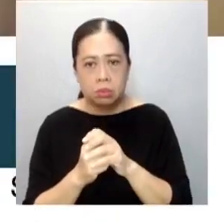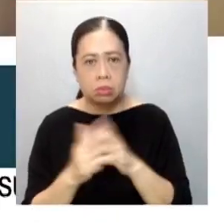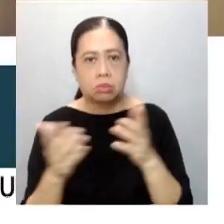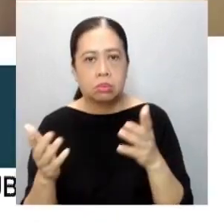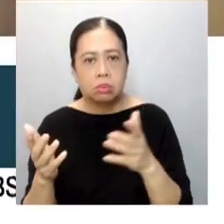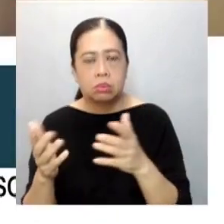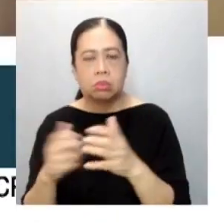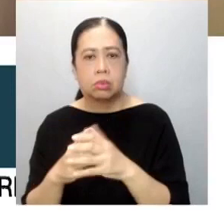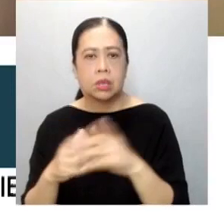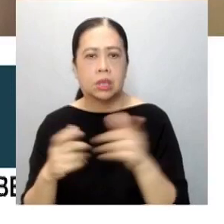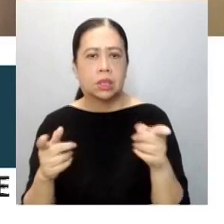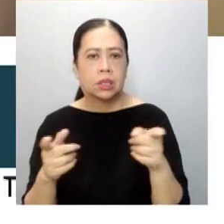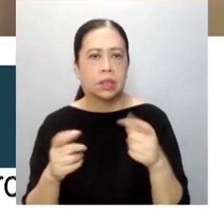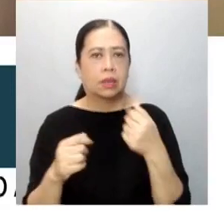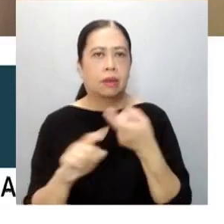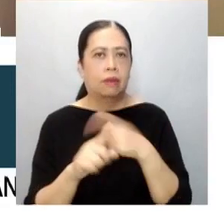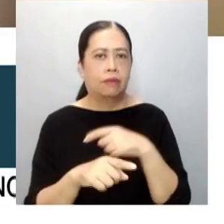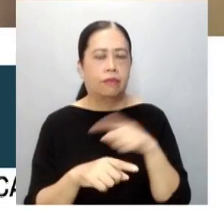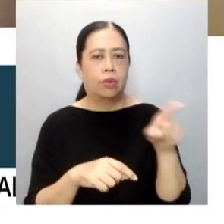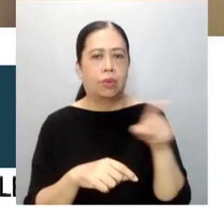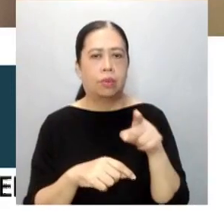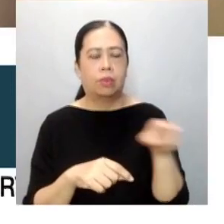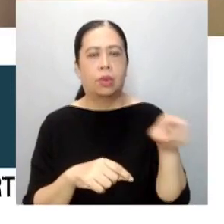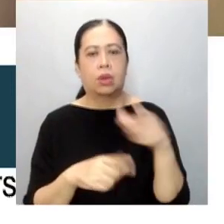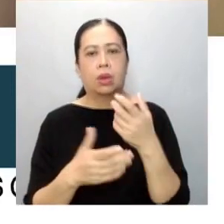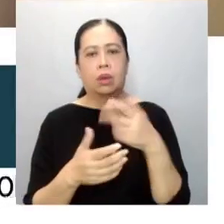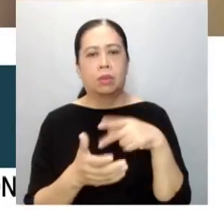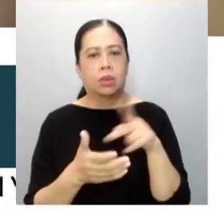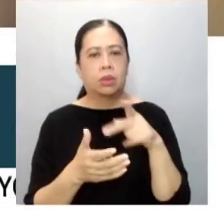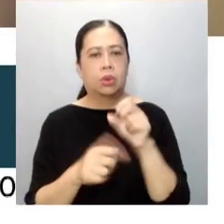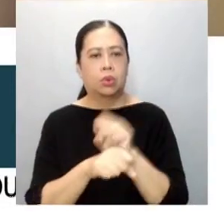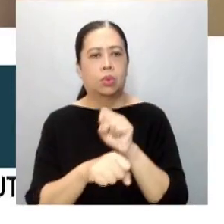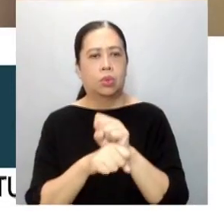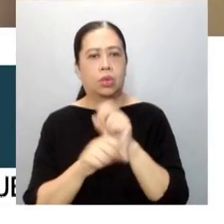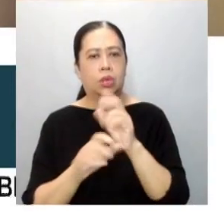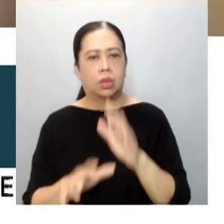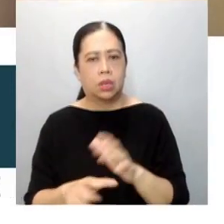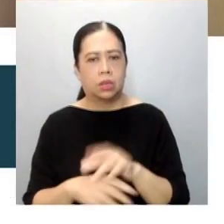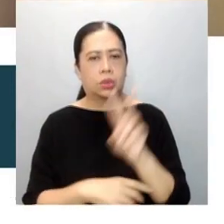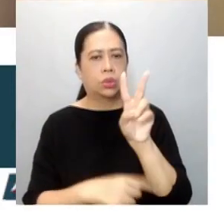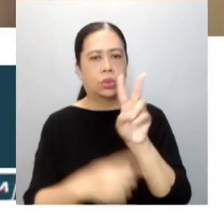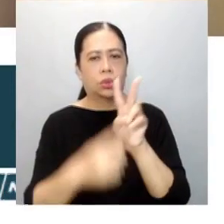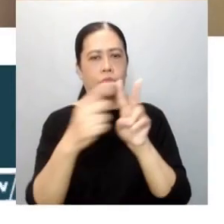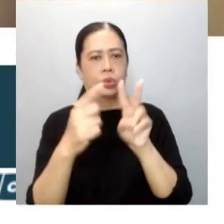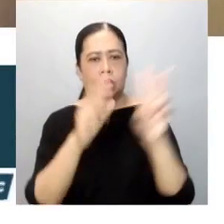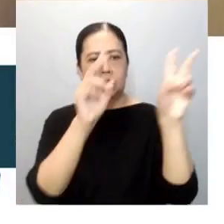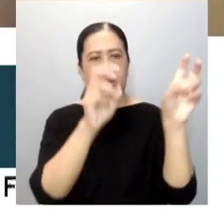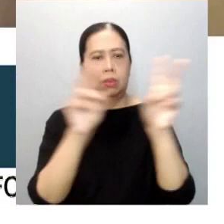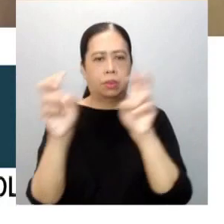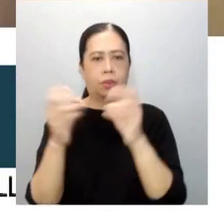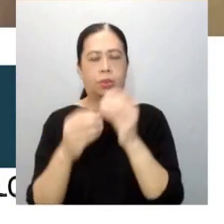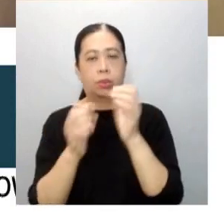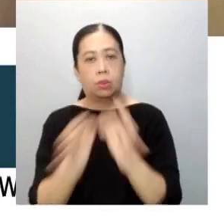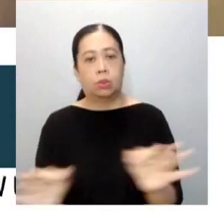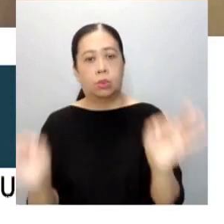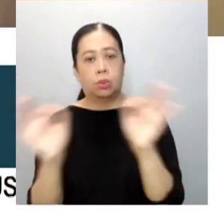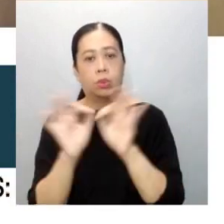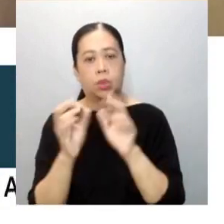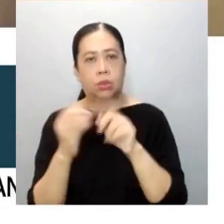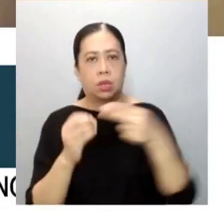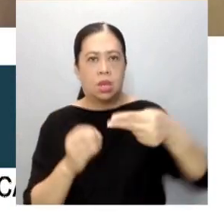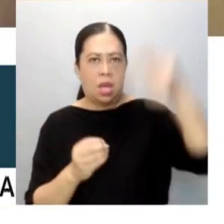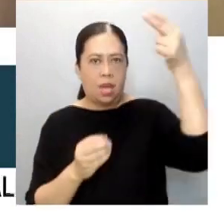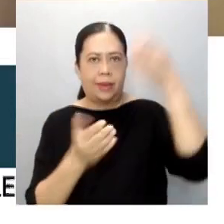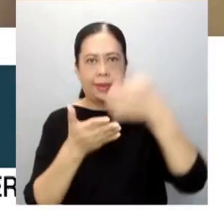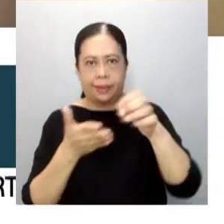sa increase ng paid ng workers, doon sa dalawa pang usapin, lalo na yung pinakamahalaga, yung mataas na presyo ng